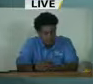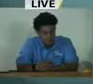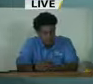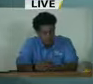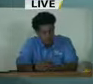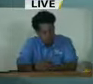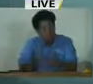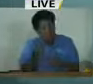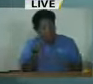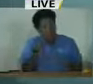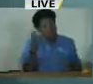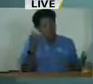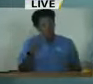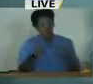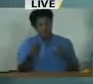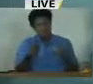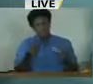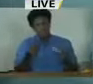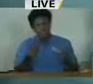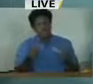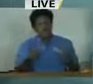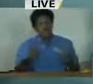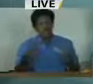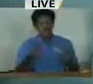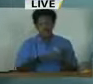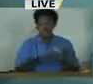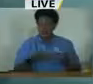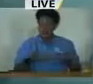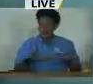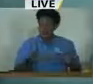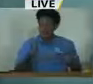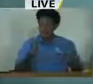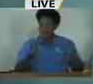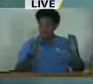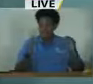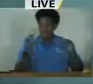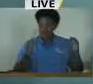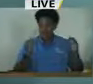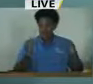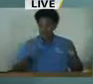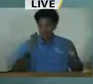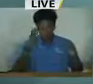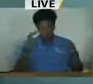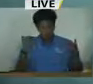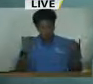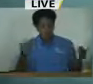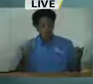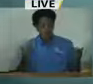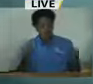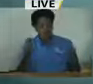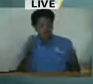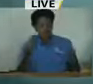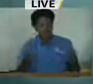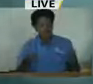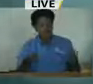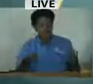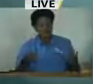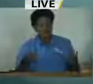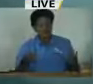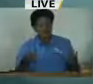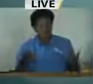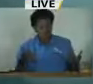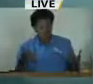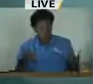facilitate and balance the scales. I will move along if this is where we are going